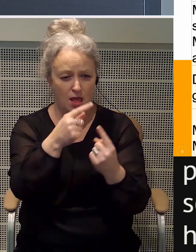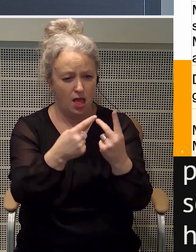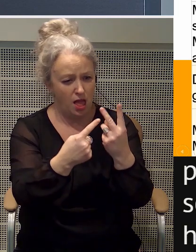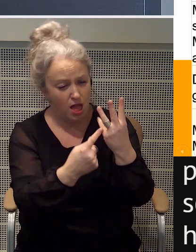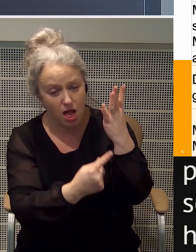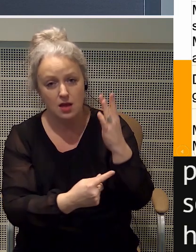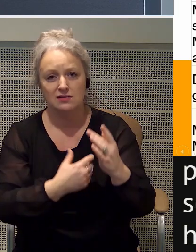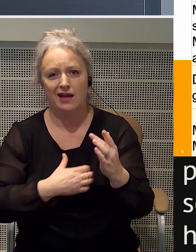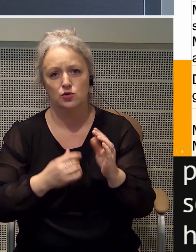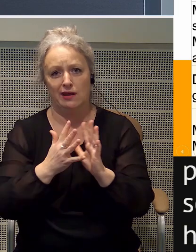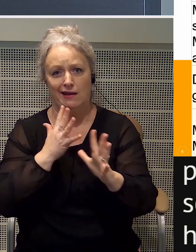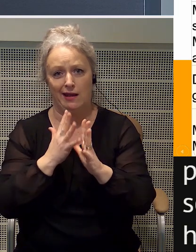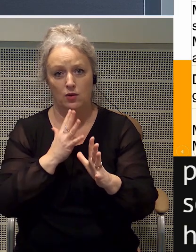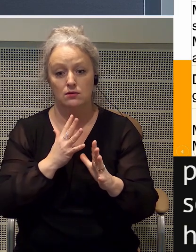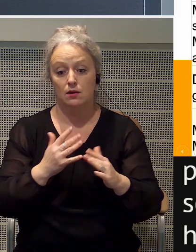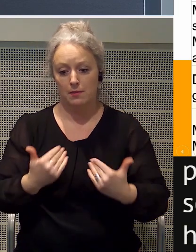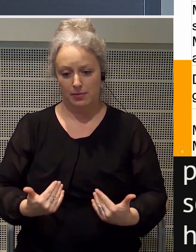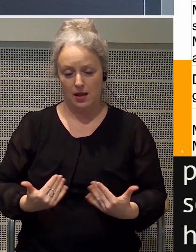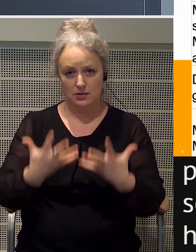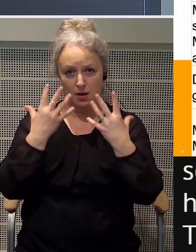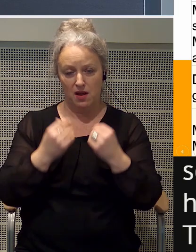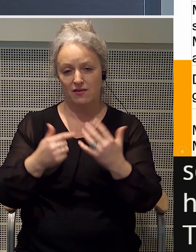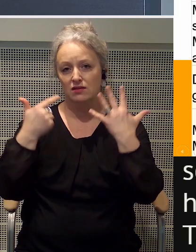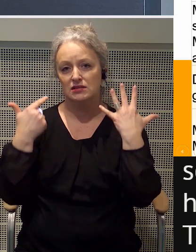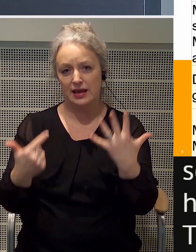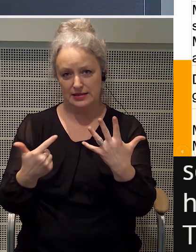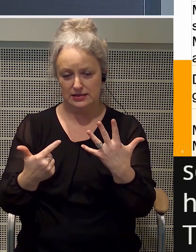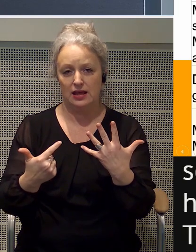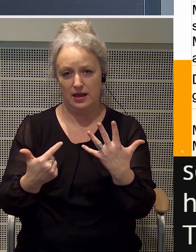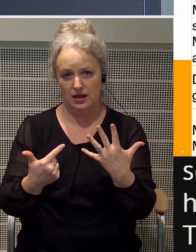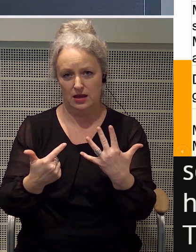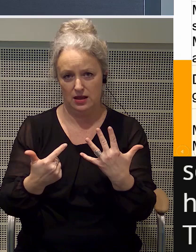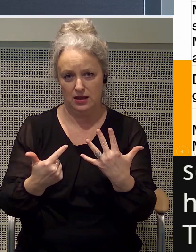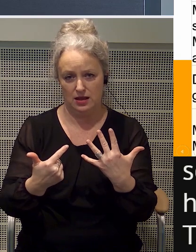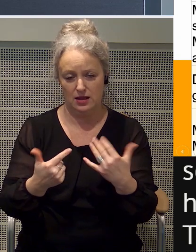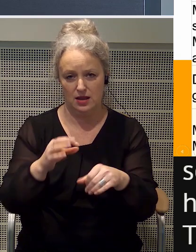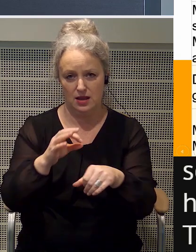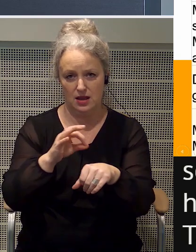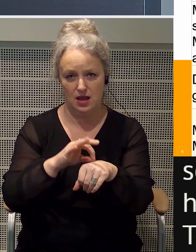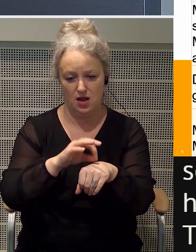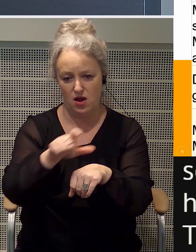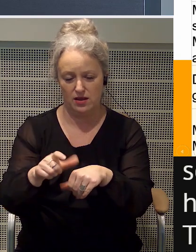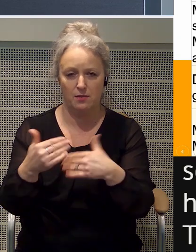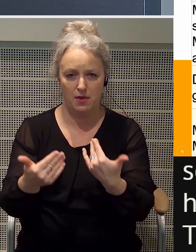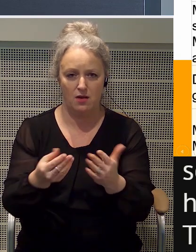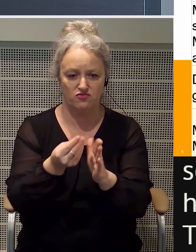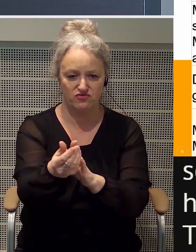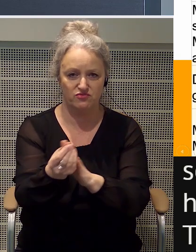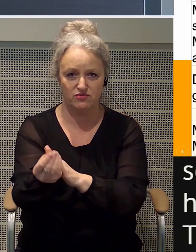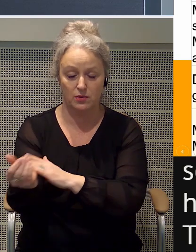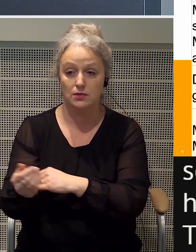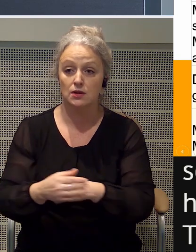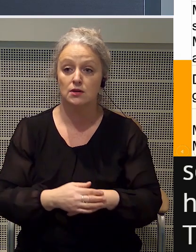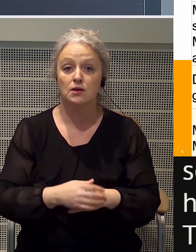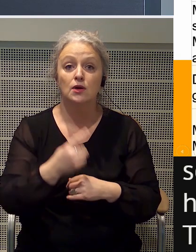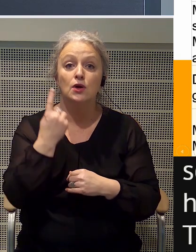of critical cases that we should take over, that we should support, and currently we're